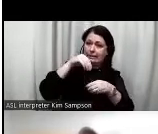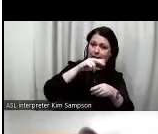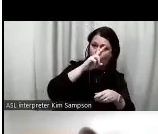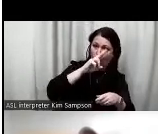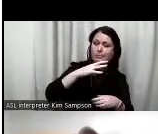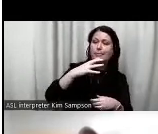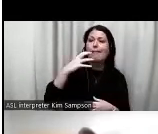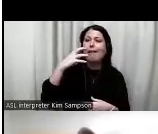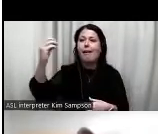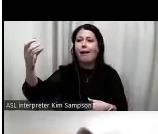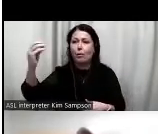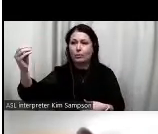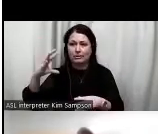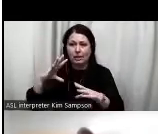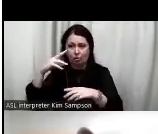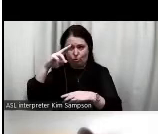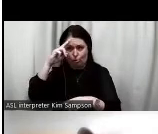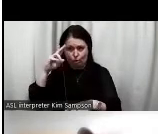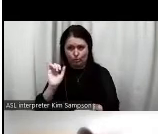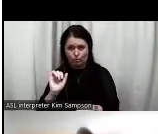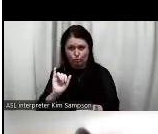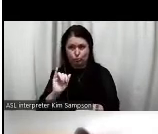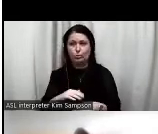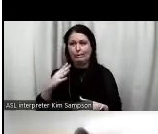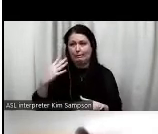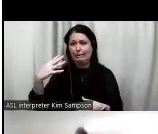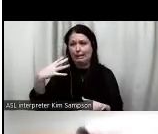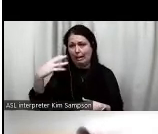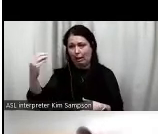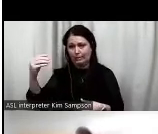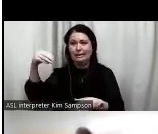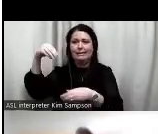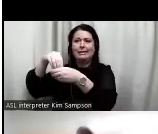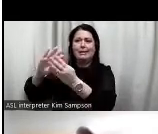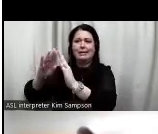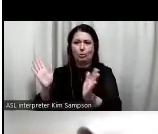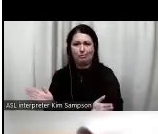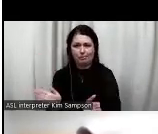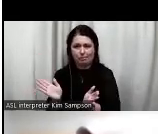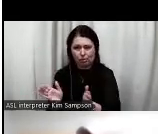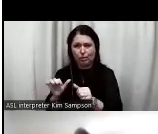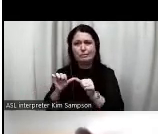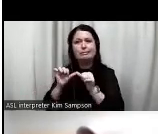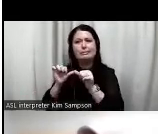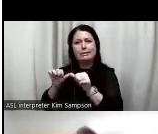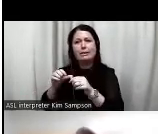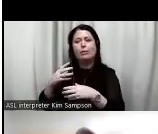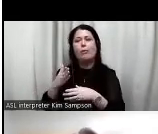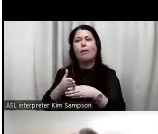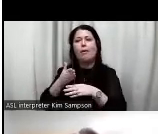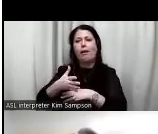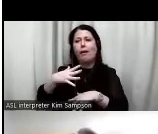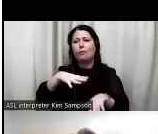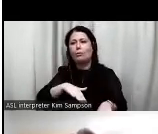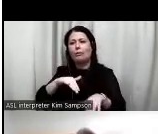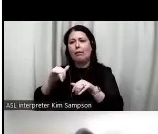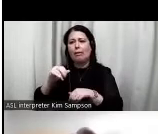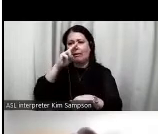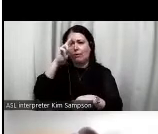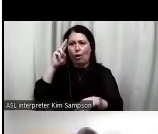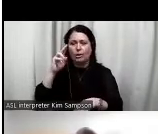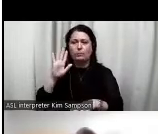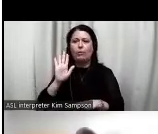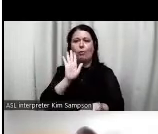of support groups and maybe encourage them to continue with that for their mental health after they